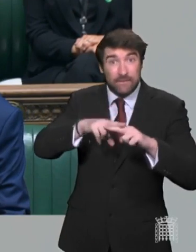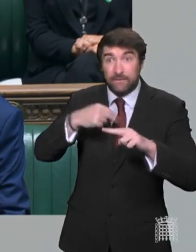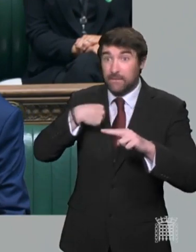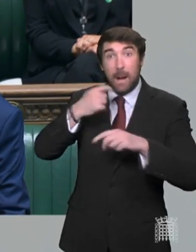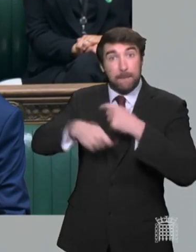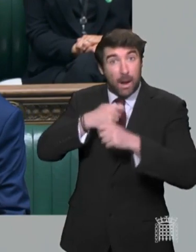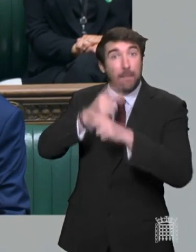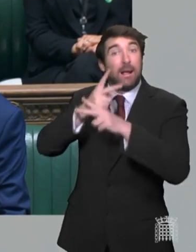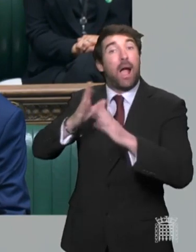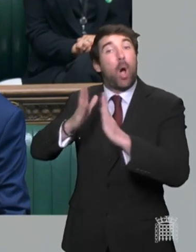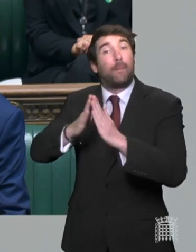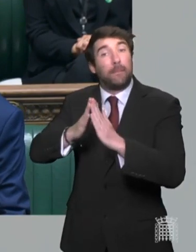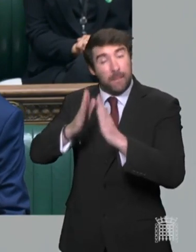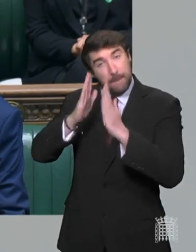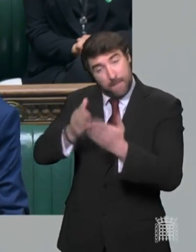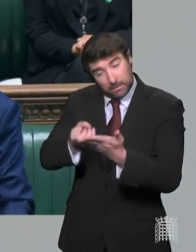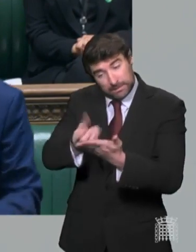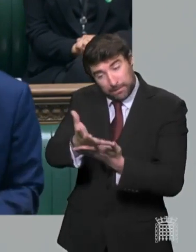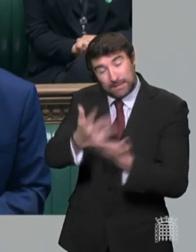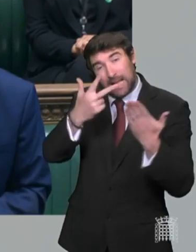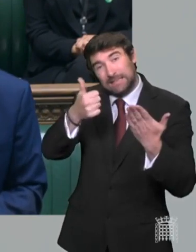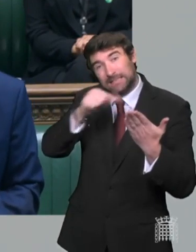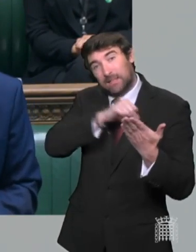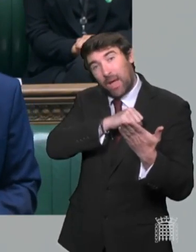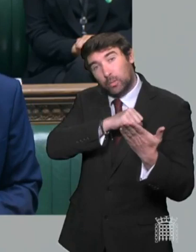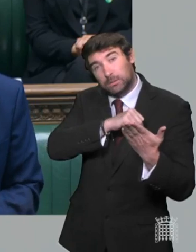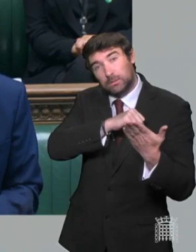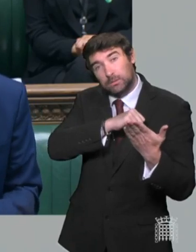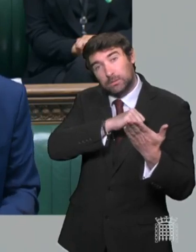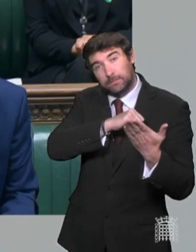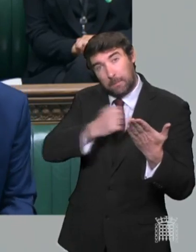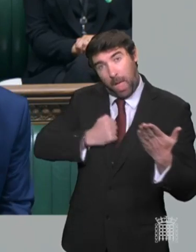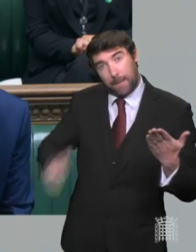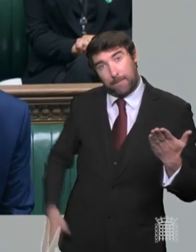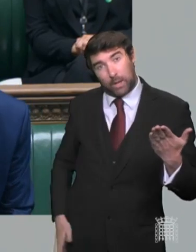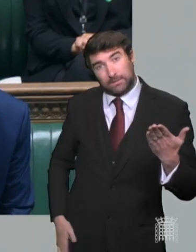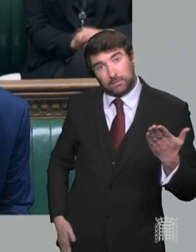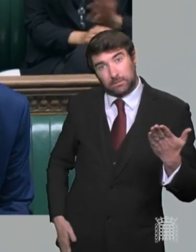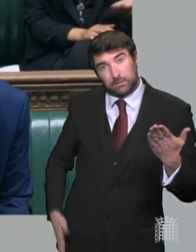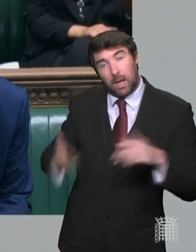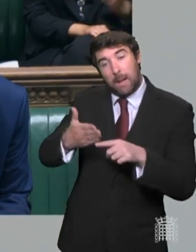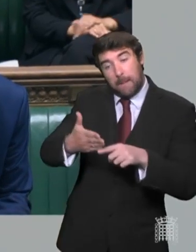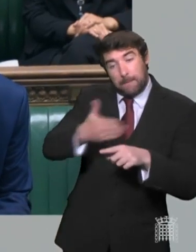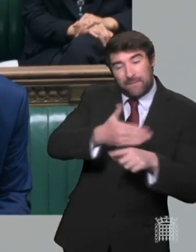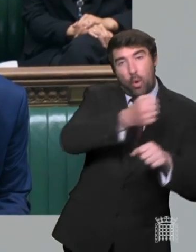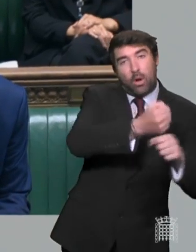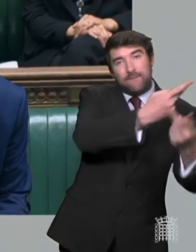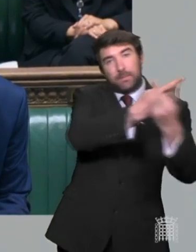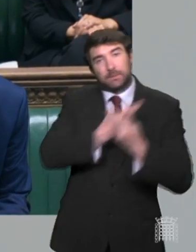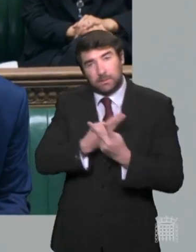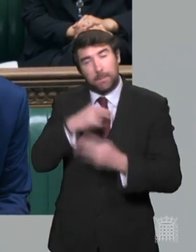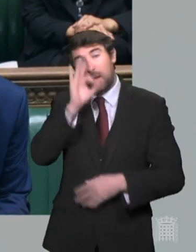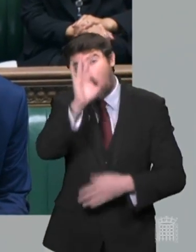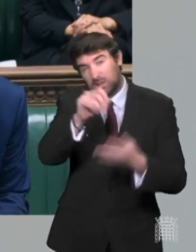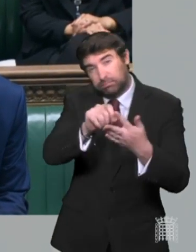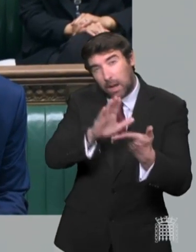under his plan, and that's before living costs. Where does the Prime Minister think that they're going to get that